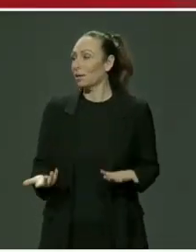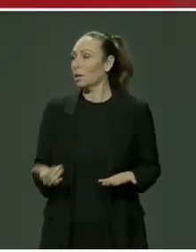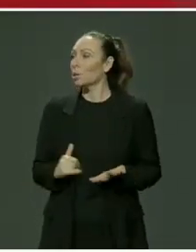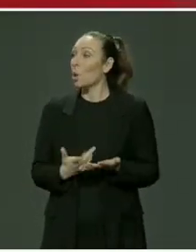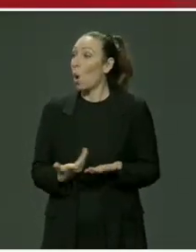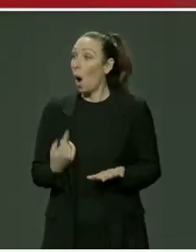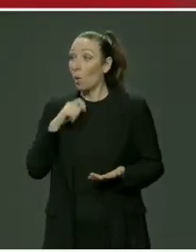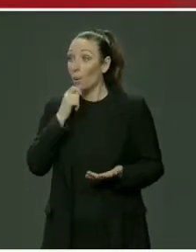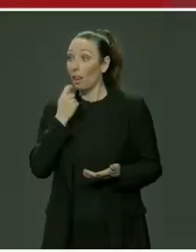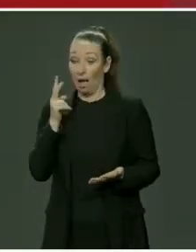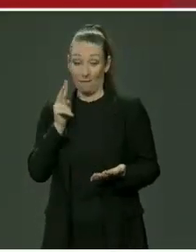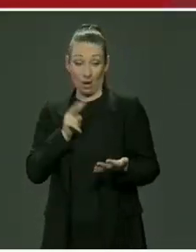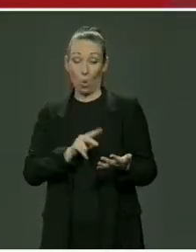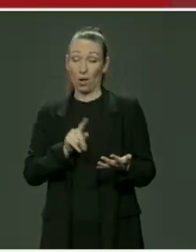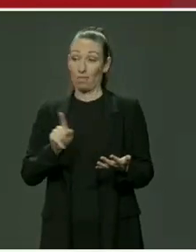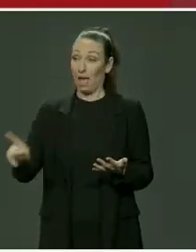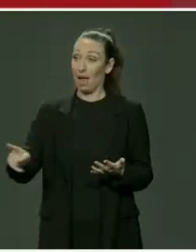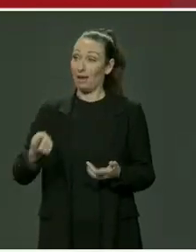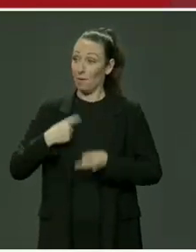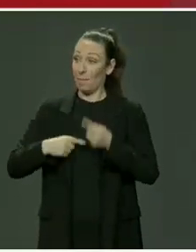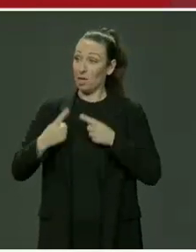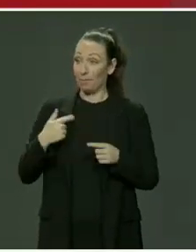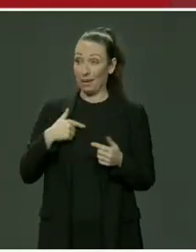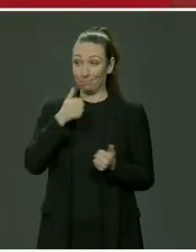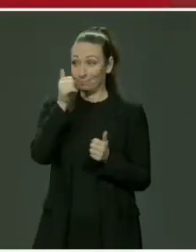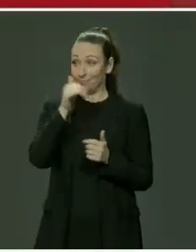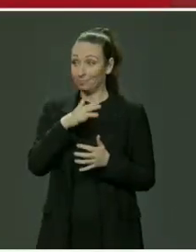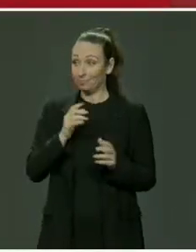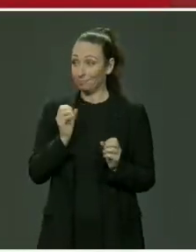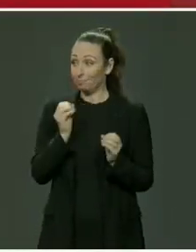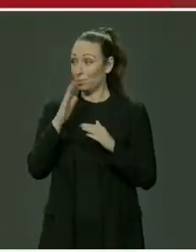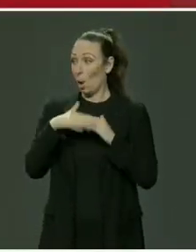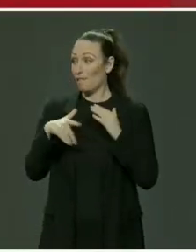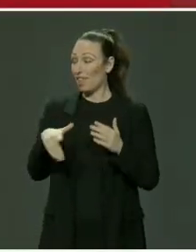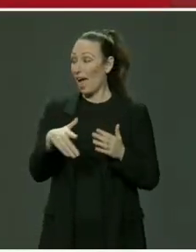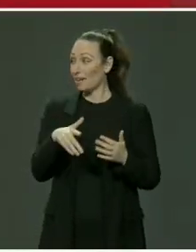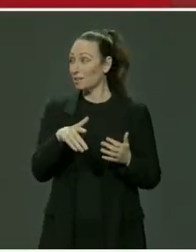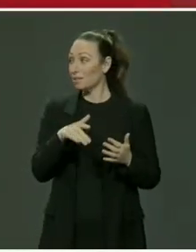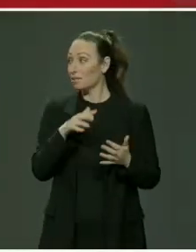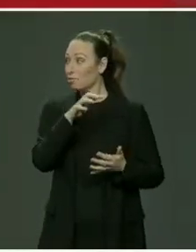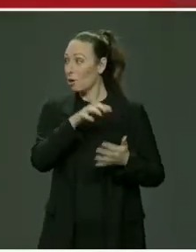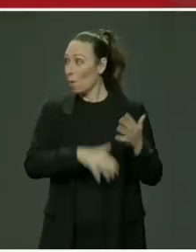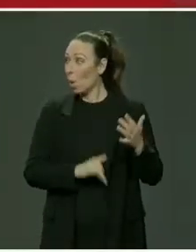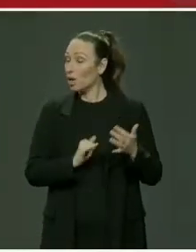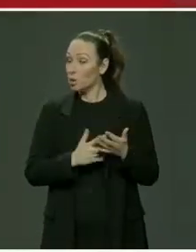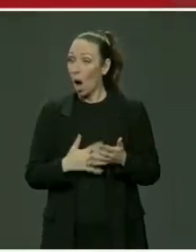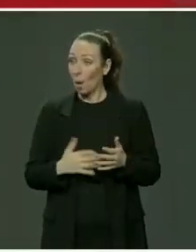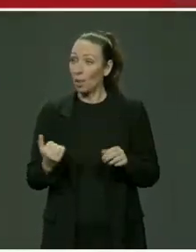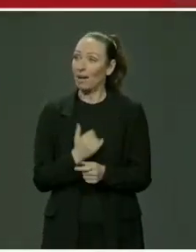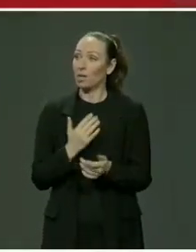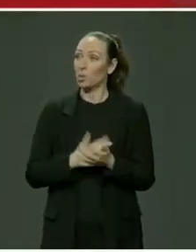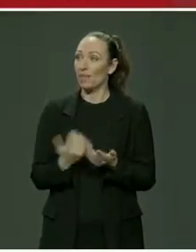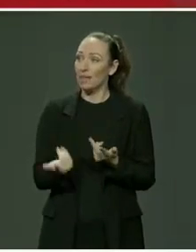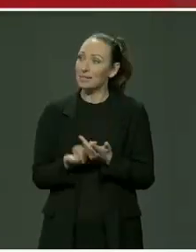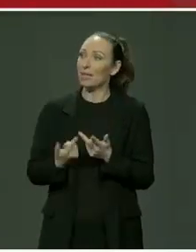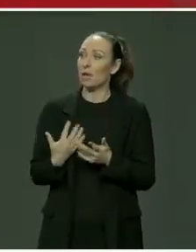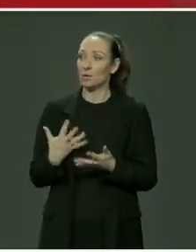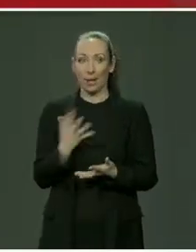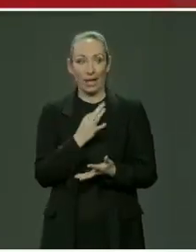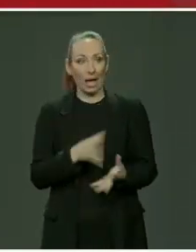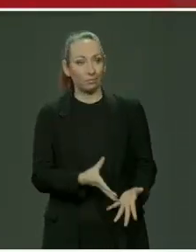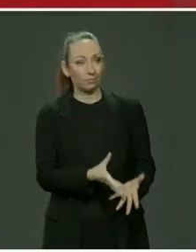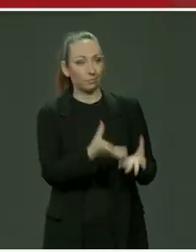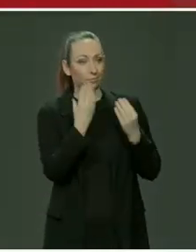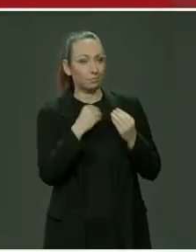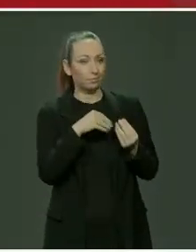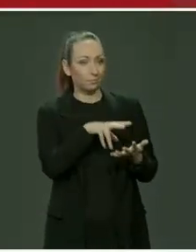have a good look at that one. I'm not familiar with it, and make sure that there's nothing else that we can, or ensure there's nothing else we can learn. Or maybe Anthony will